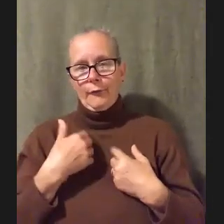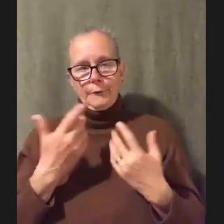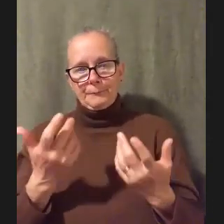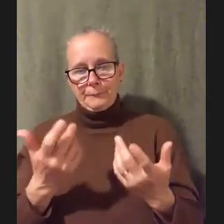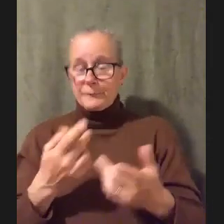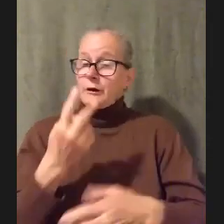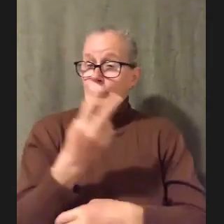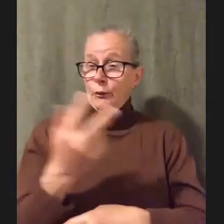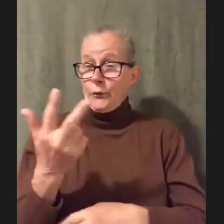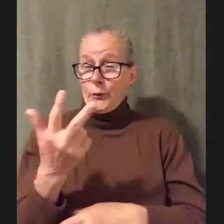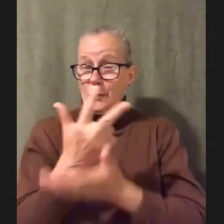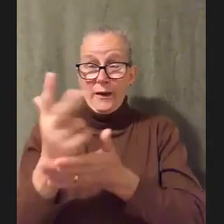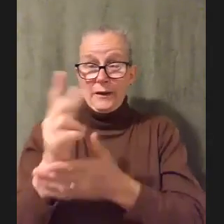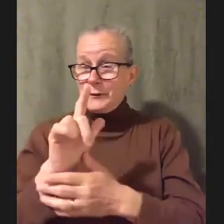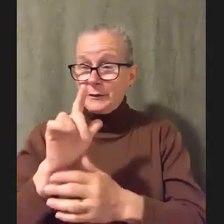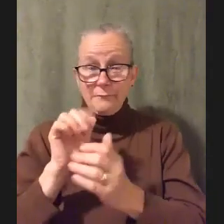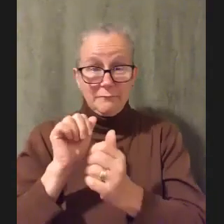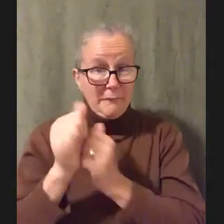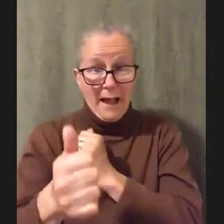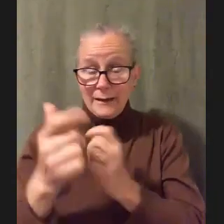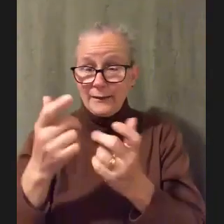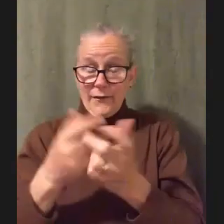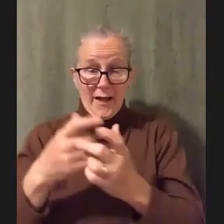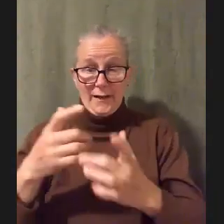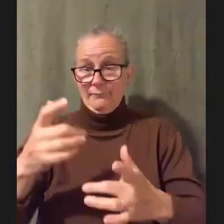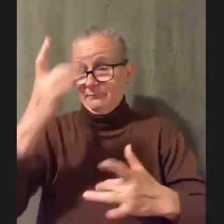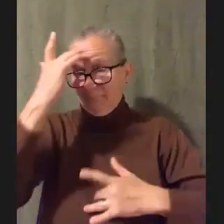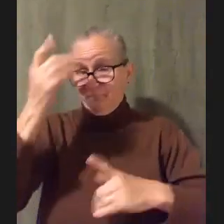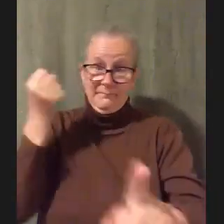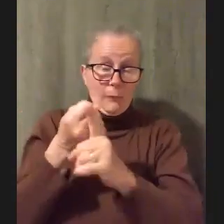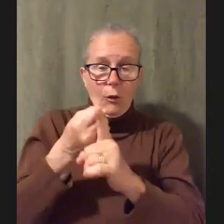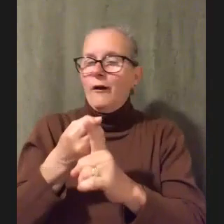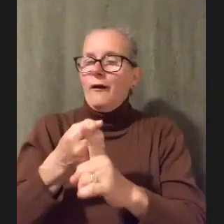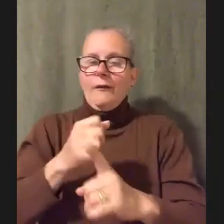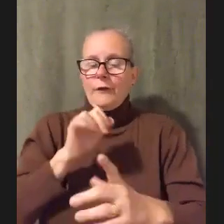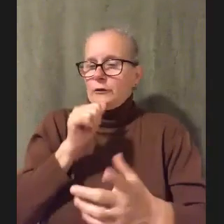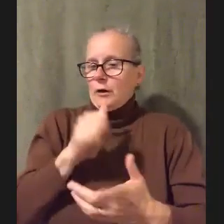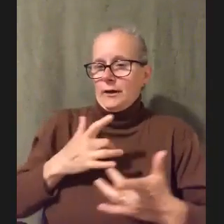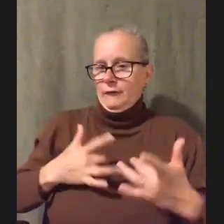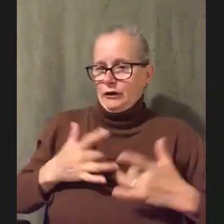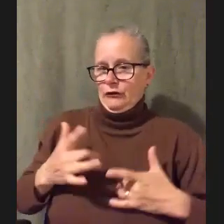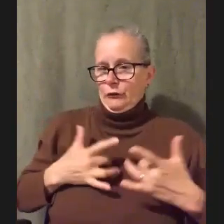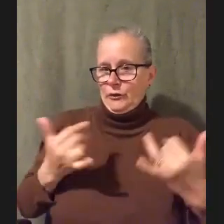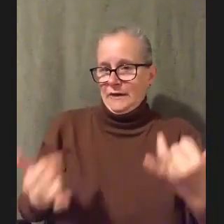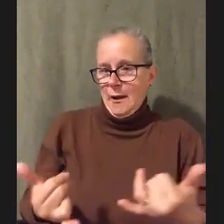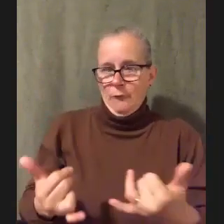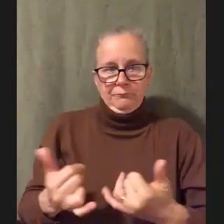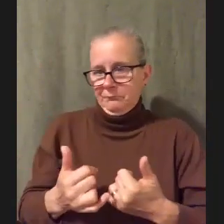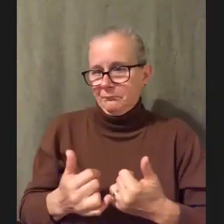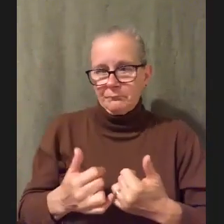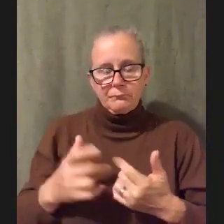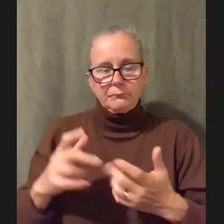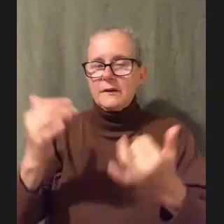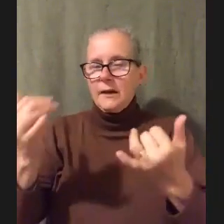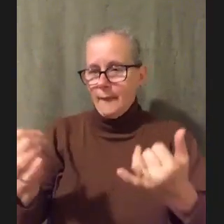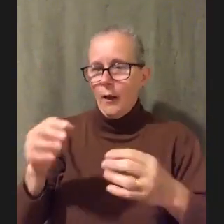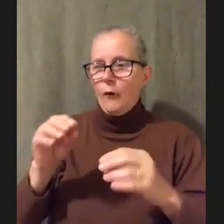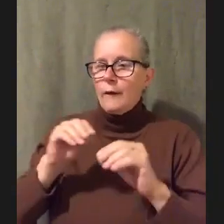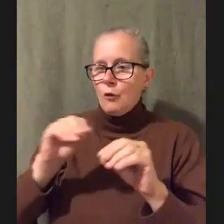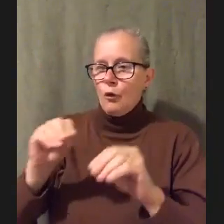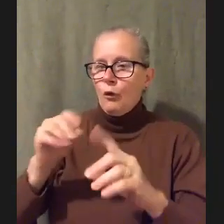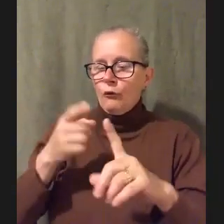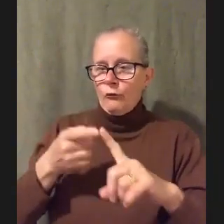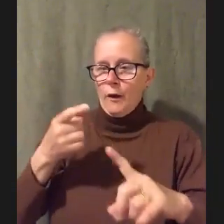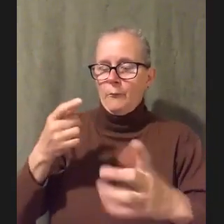to 3 weeks past having been contagious. They're not of an imminent concern, and they're, now they move from that